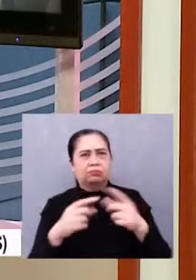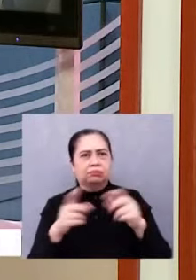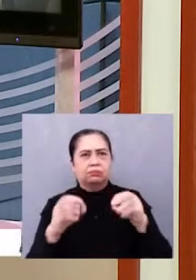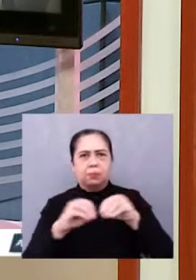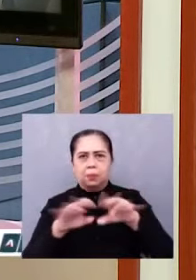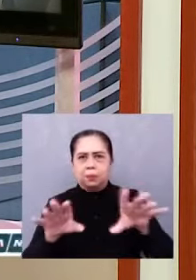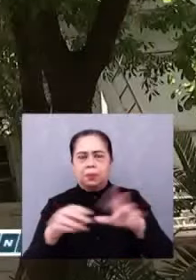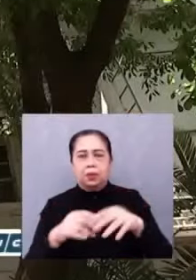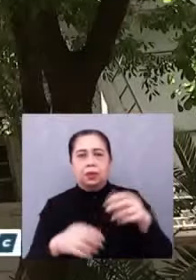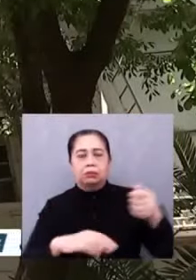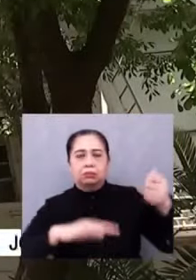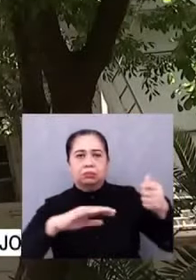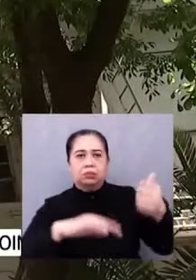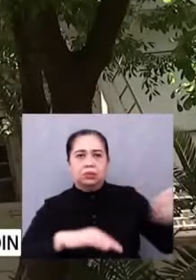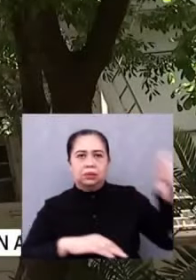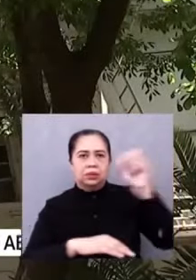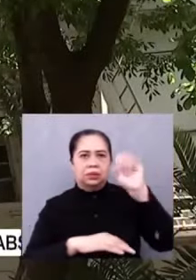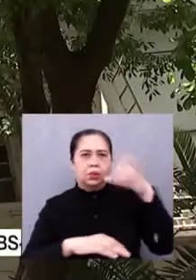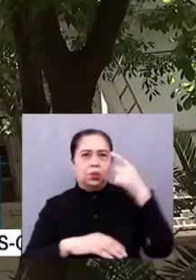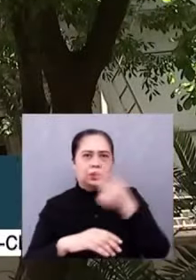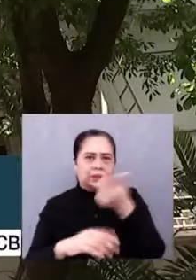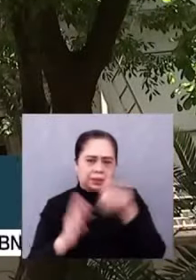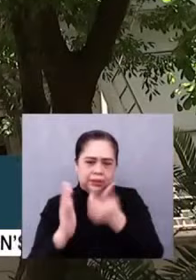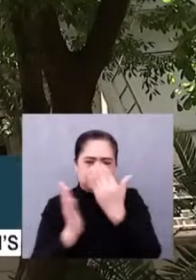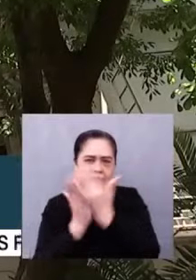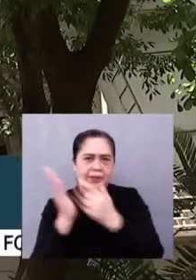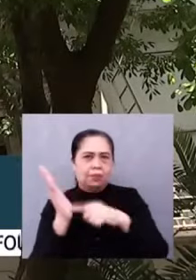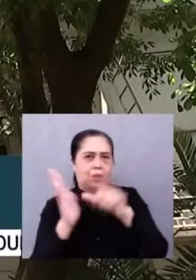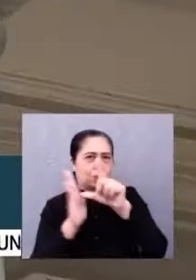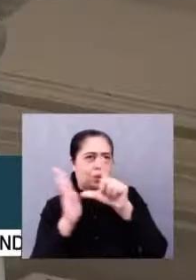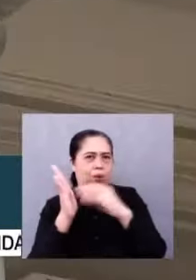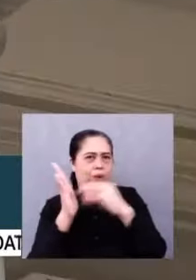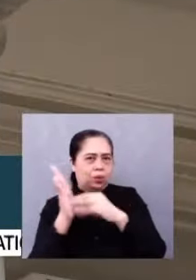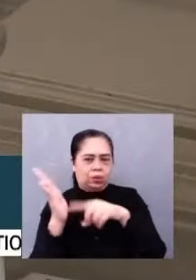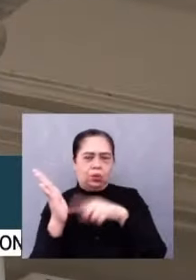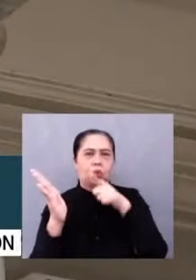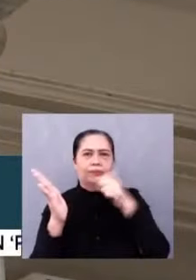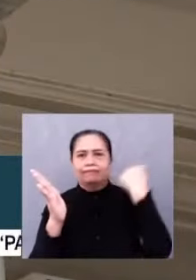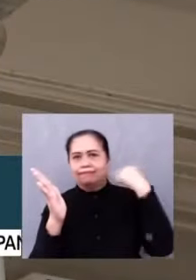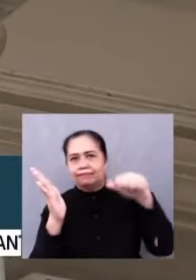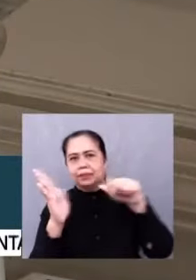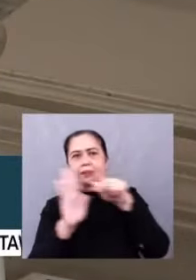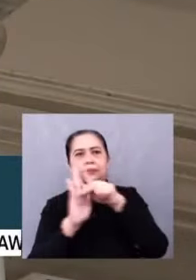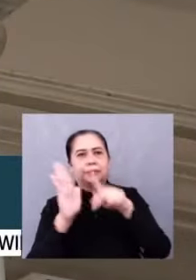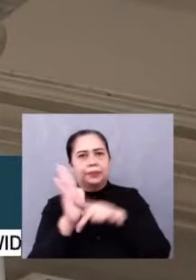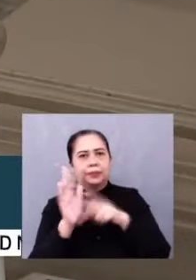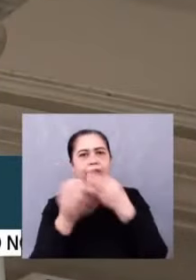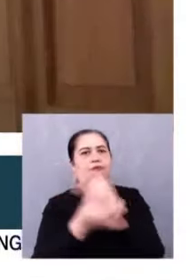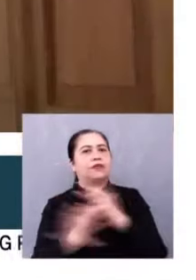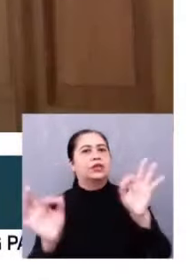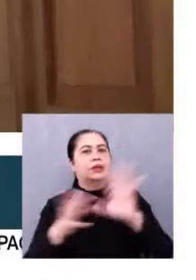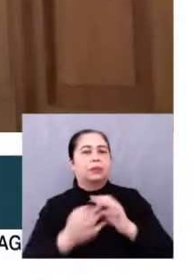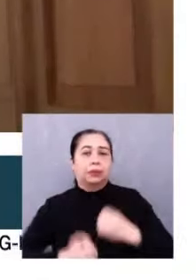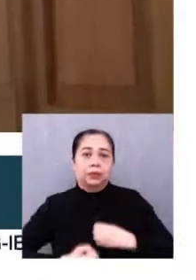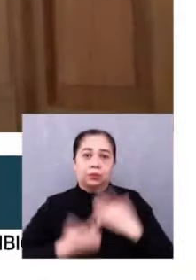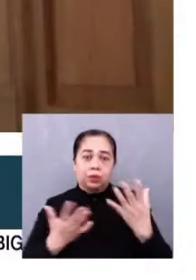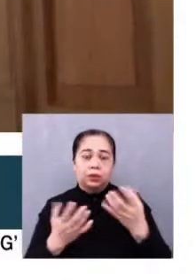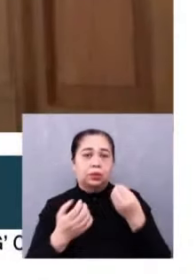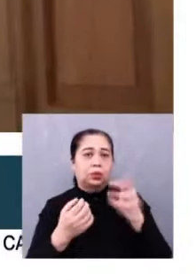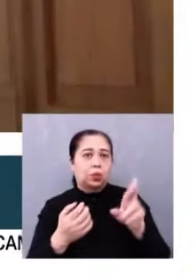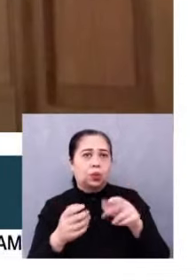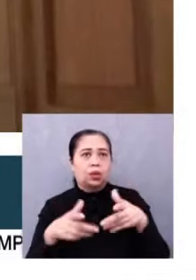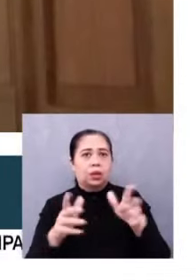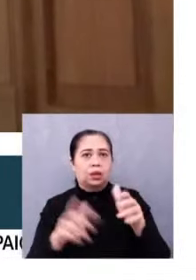Court only struck down portions of the law that tend to violate the principles of freedom of expression or allow the designation